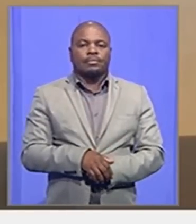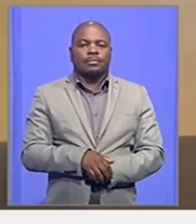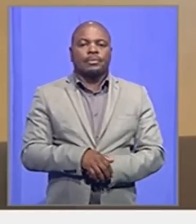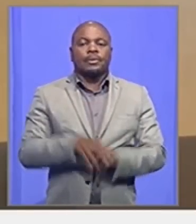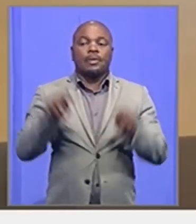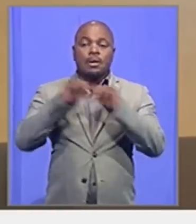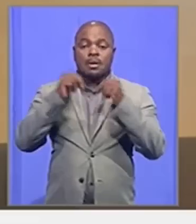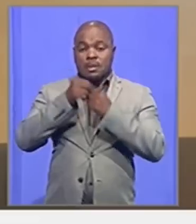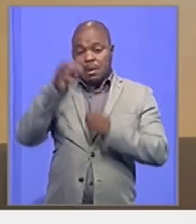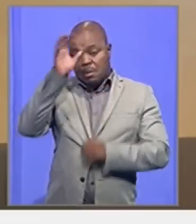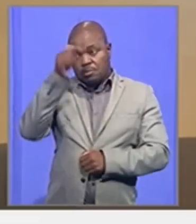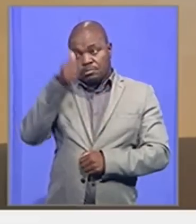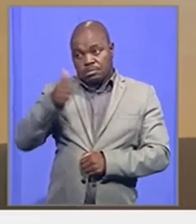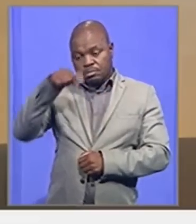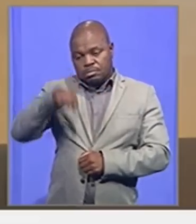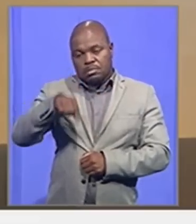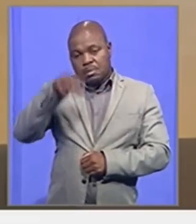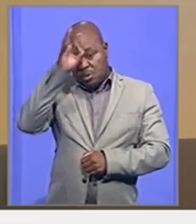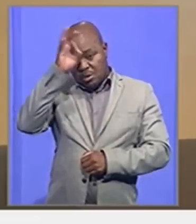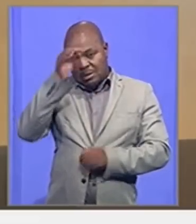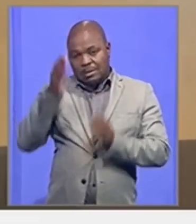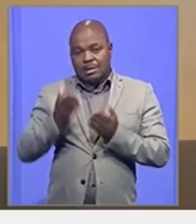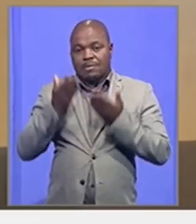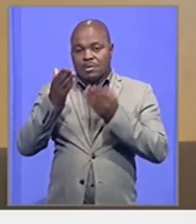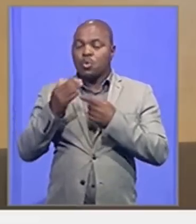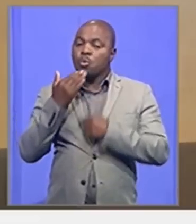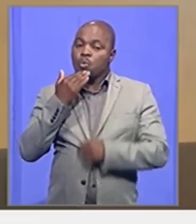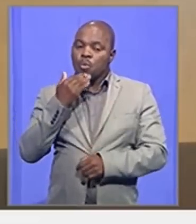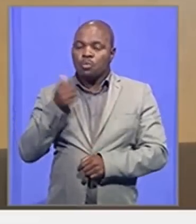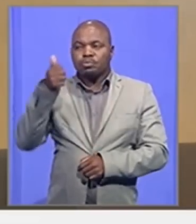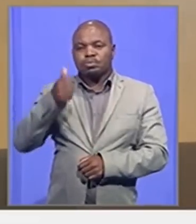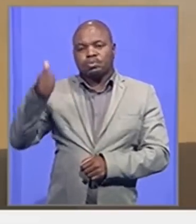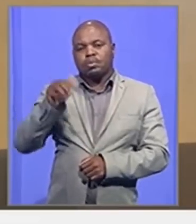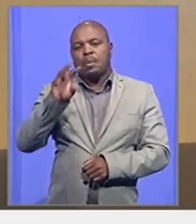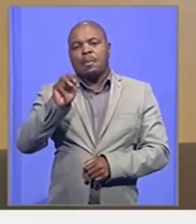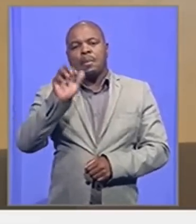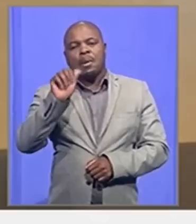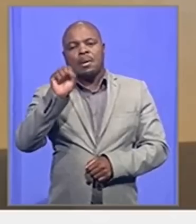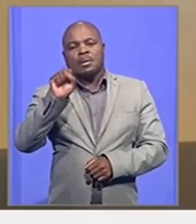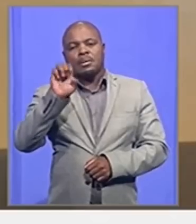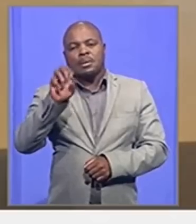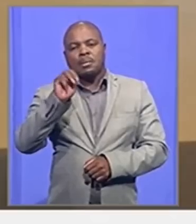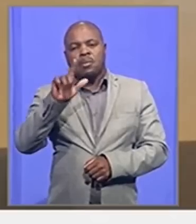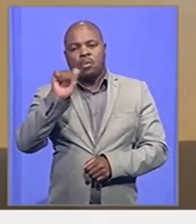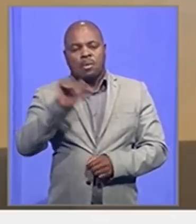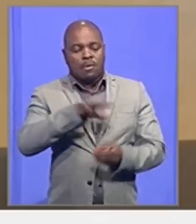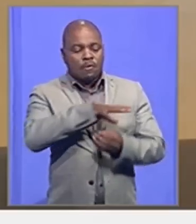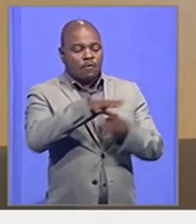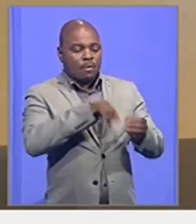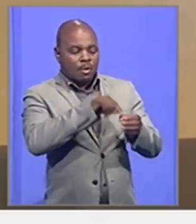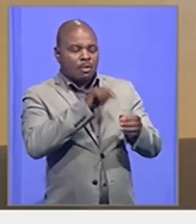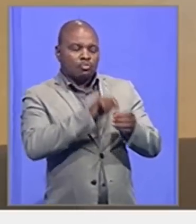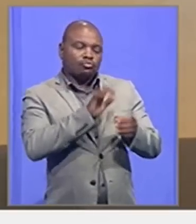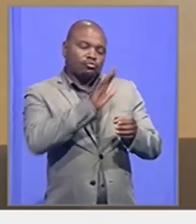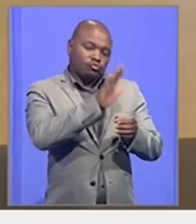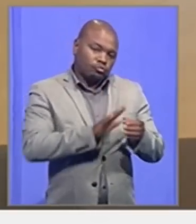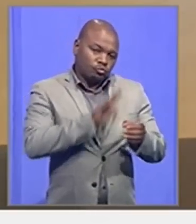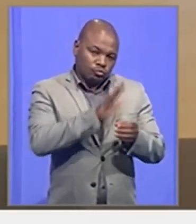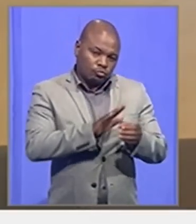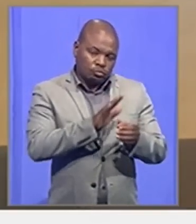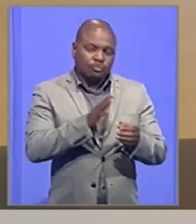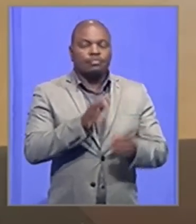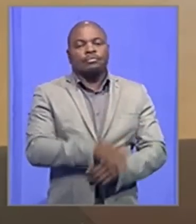National Commissioner of the South African Police Service, General Fani Masemola, has sent his condolences to the family of the